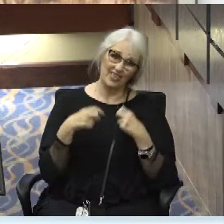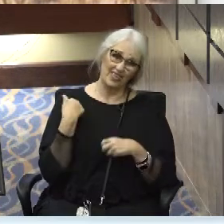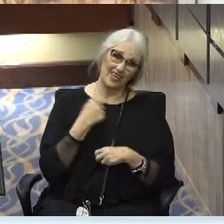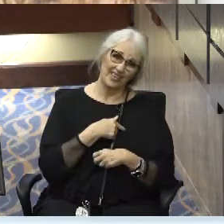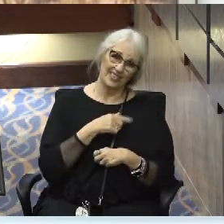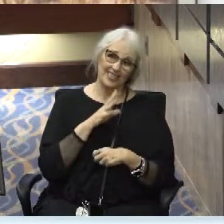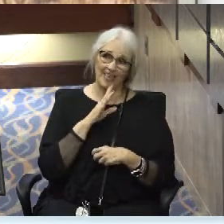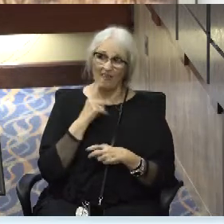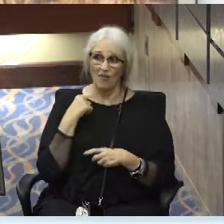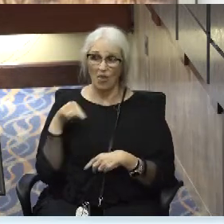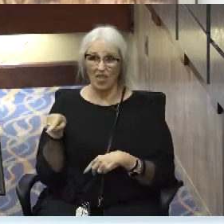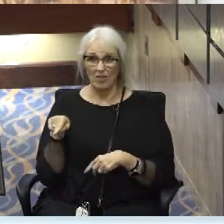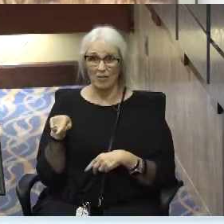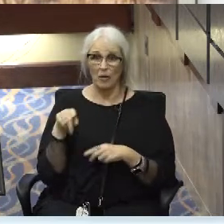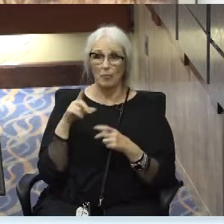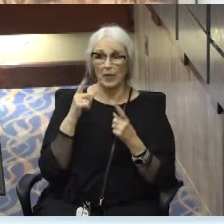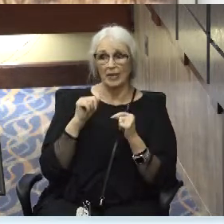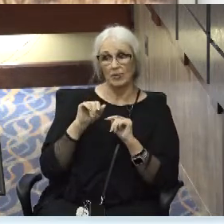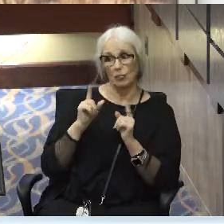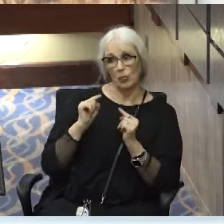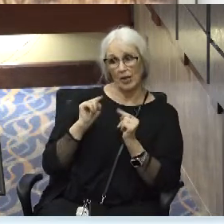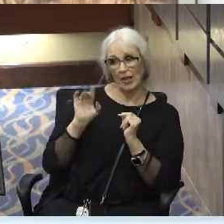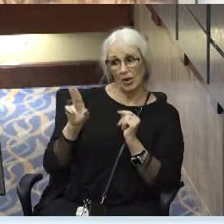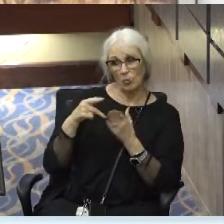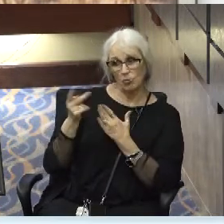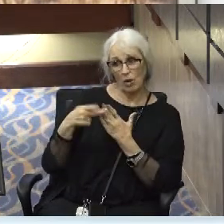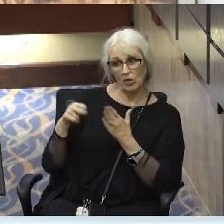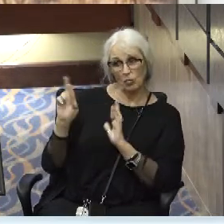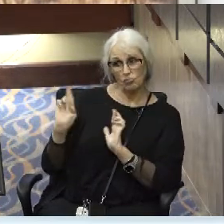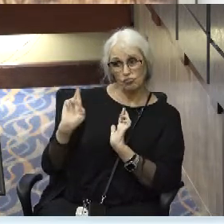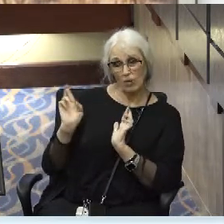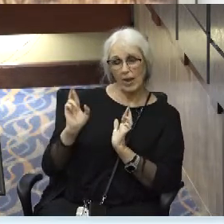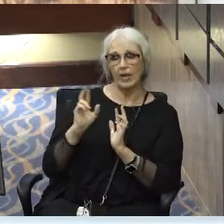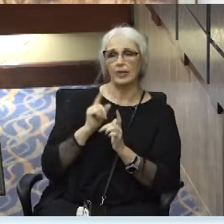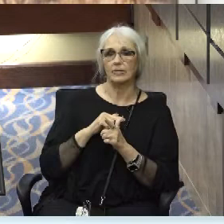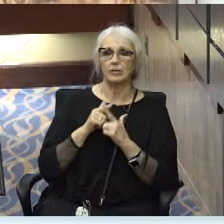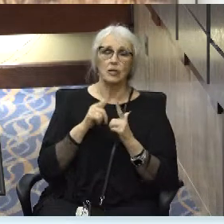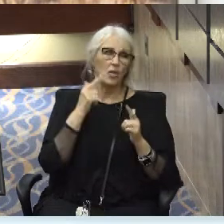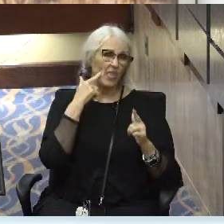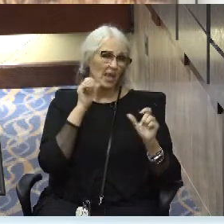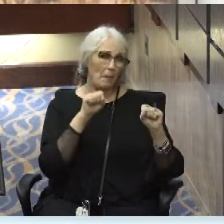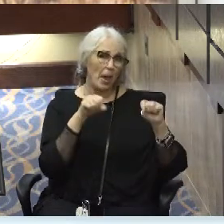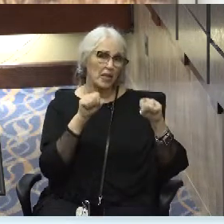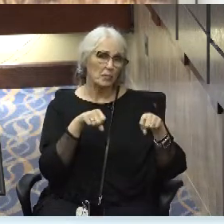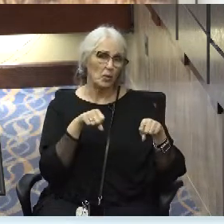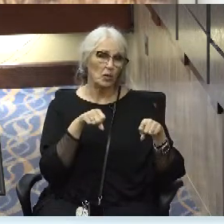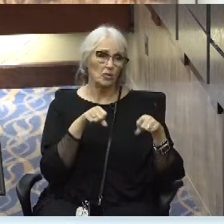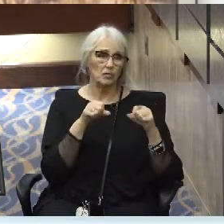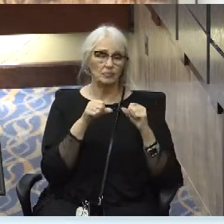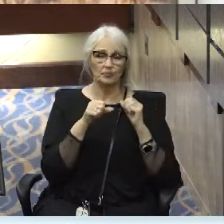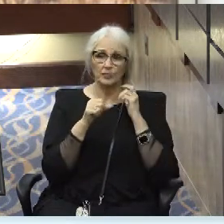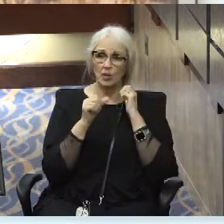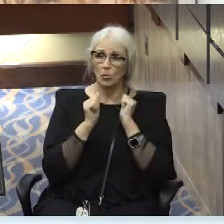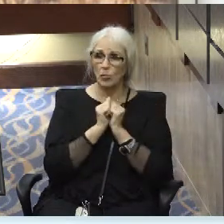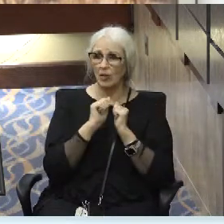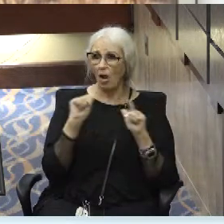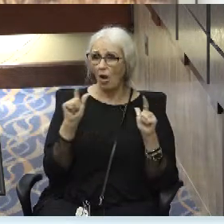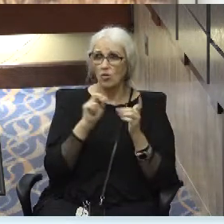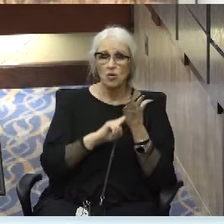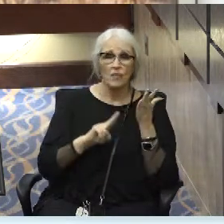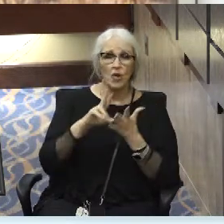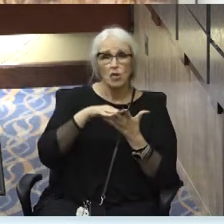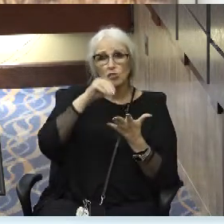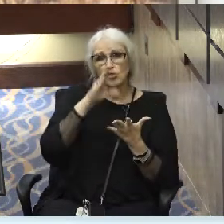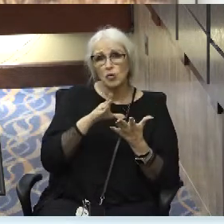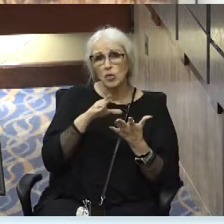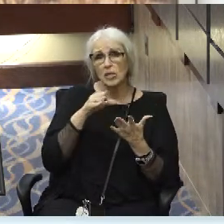for when their project will be ready. Do you think there's any possible scenario with all the university students